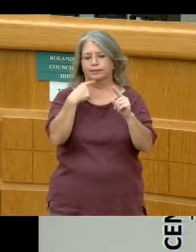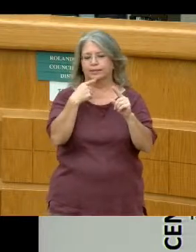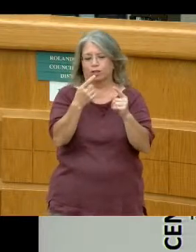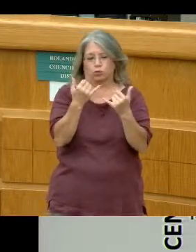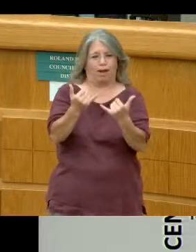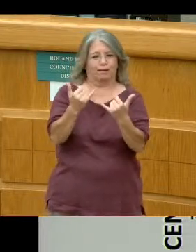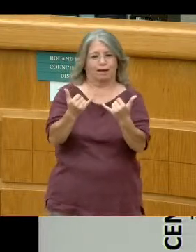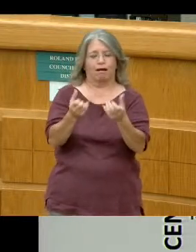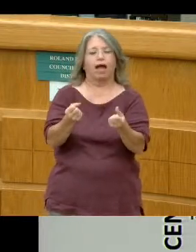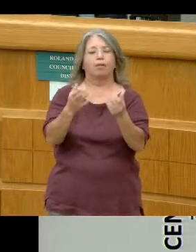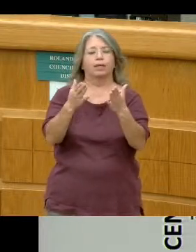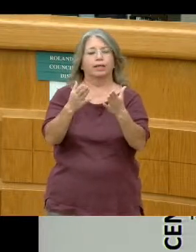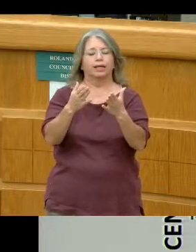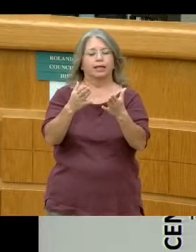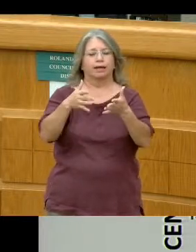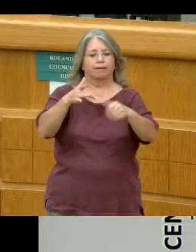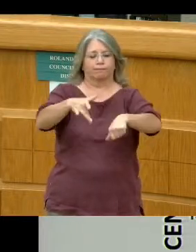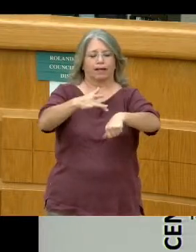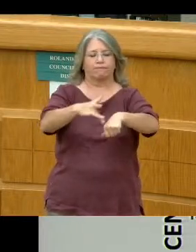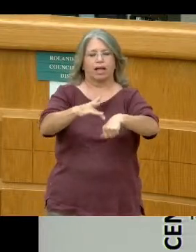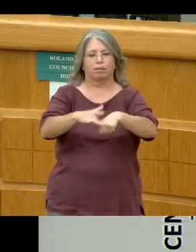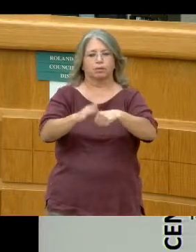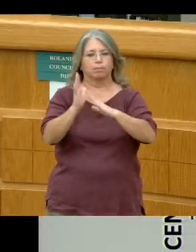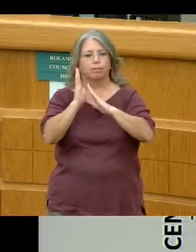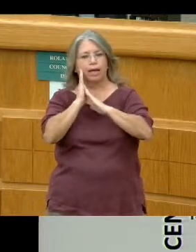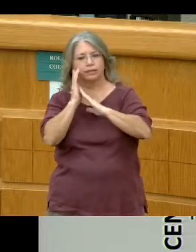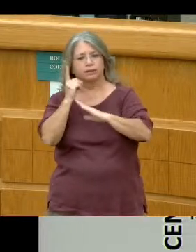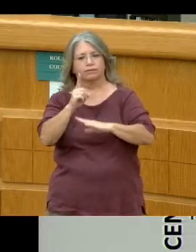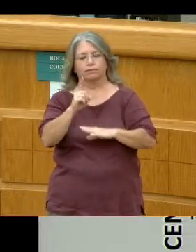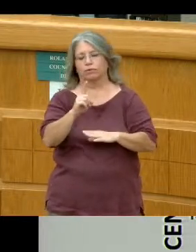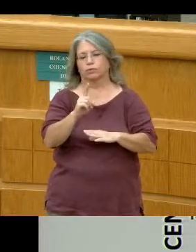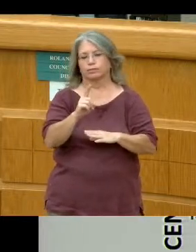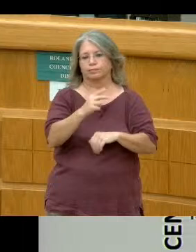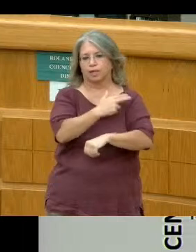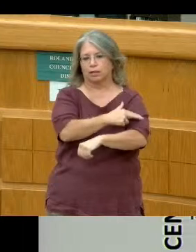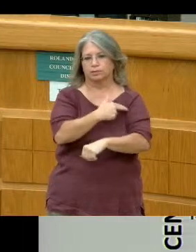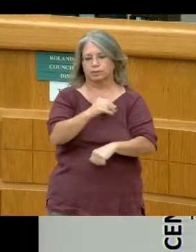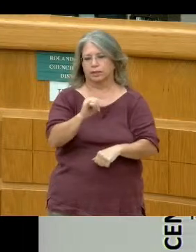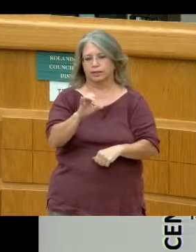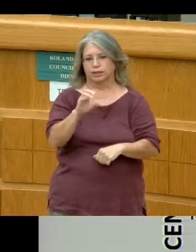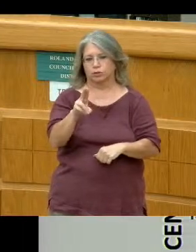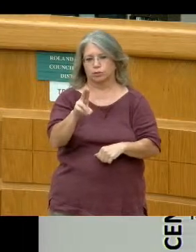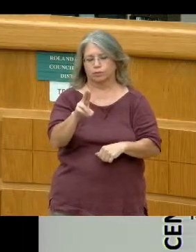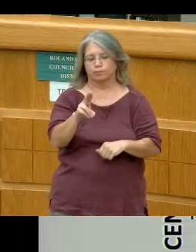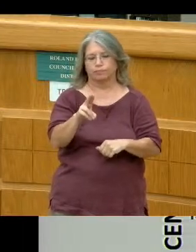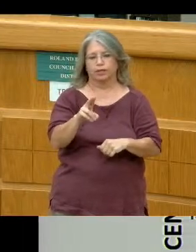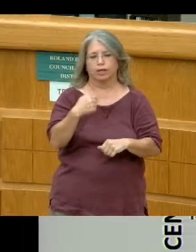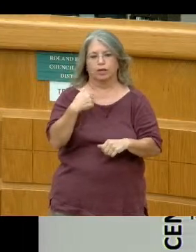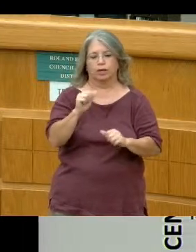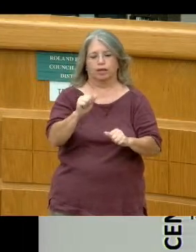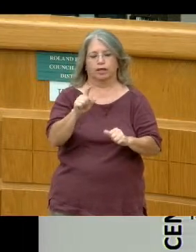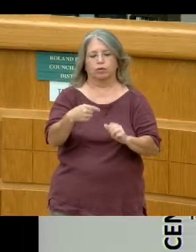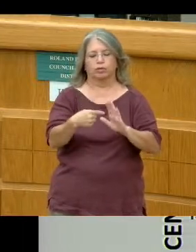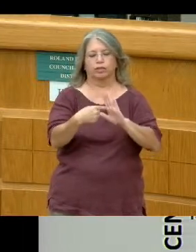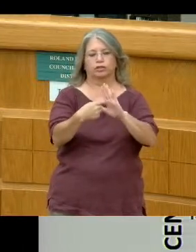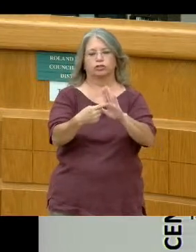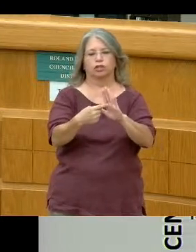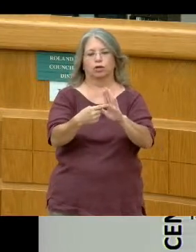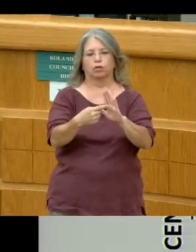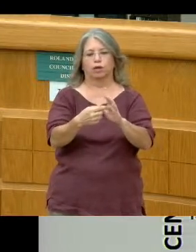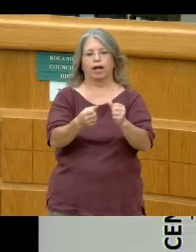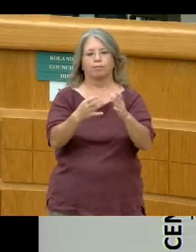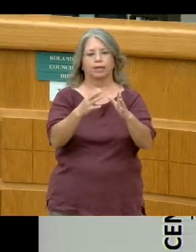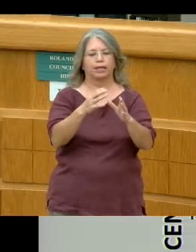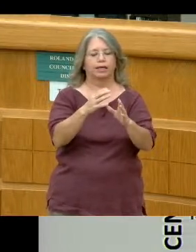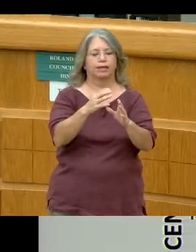now. And so we're just showing you the number of COVID occupied beds and non-COVID occupied beds.